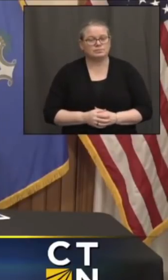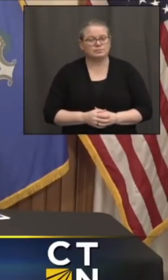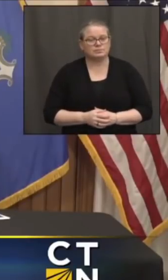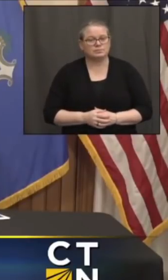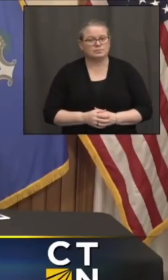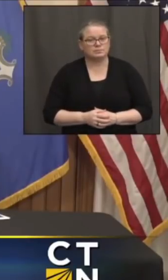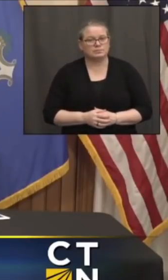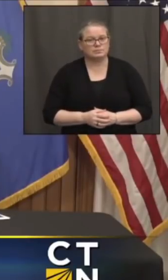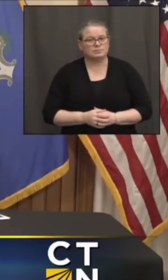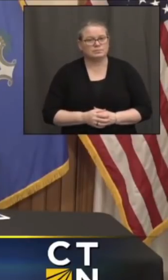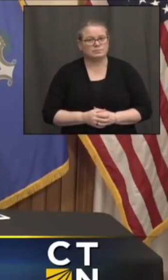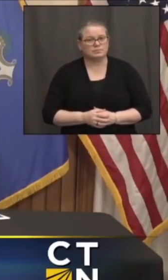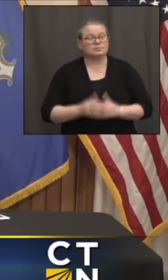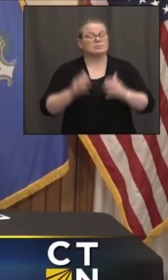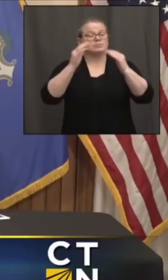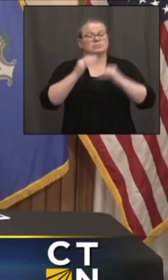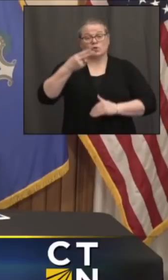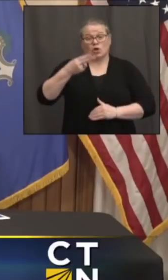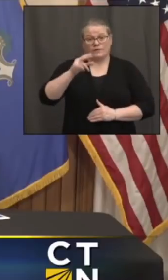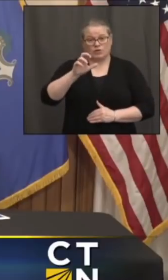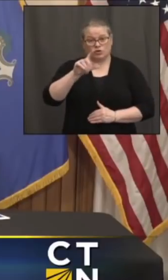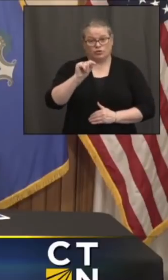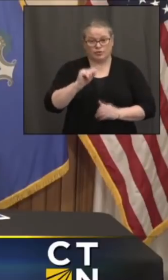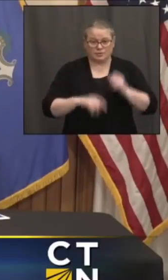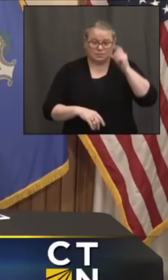The Hartford Current.